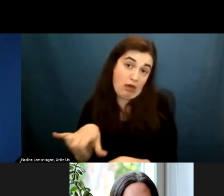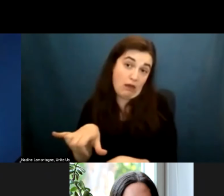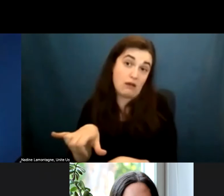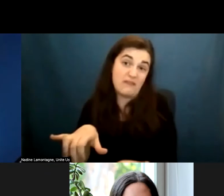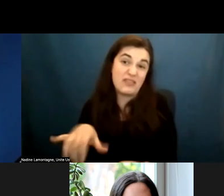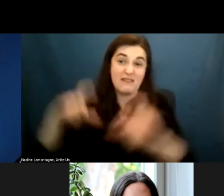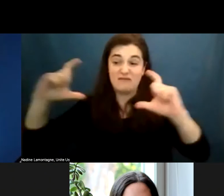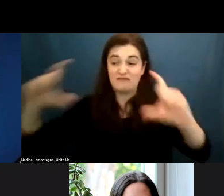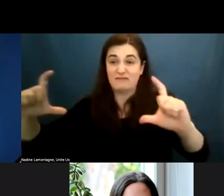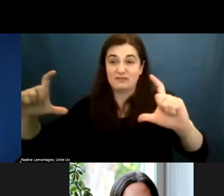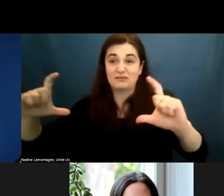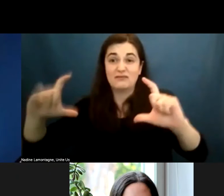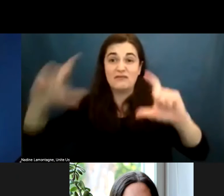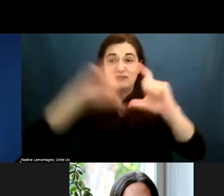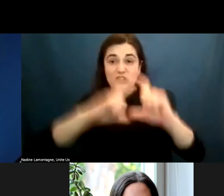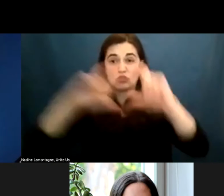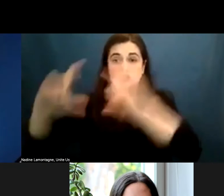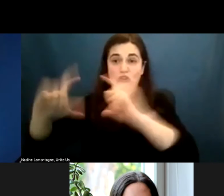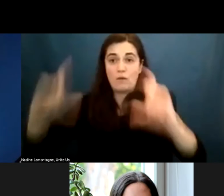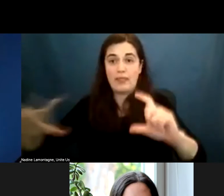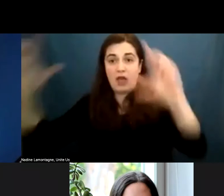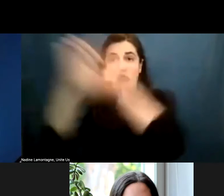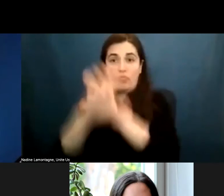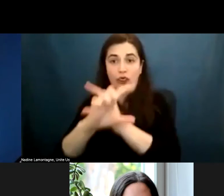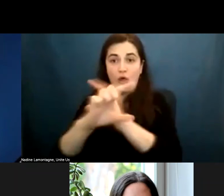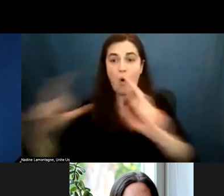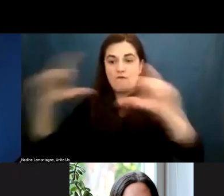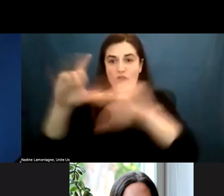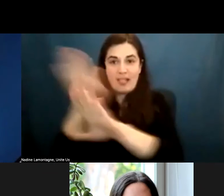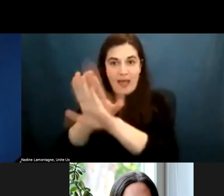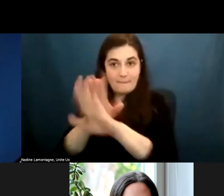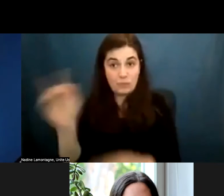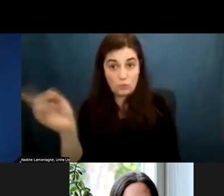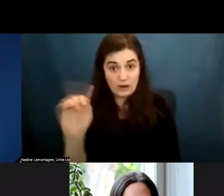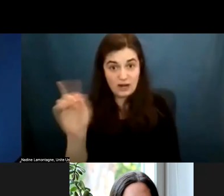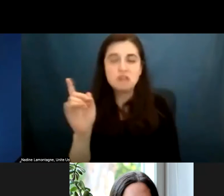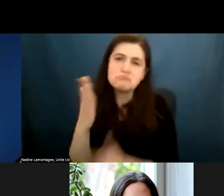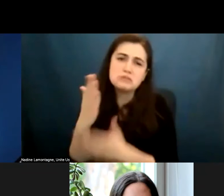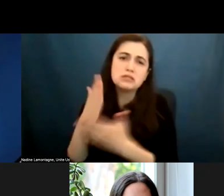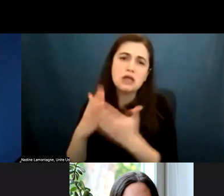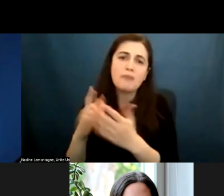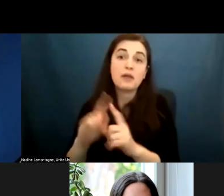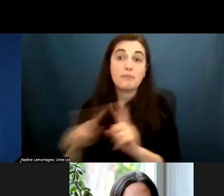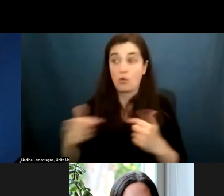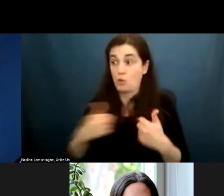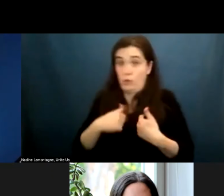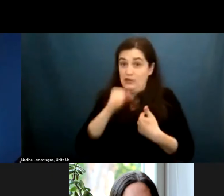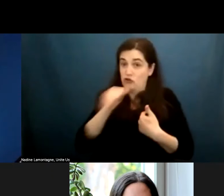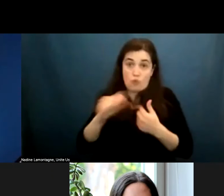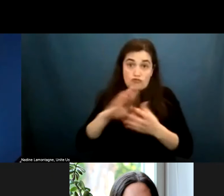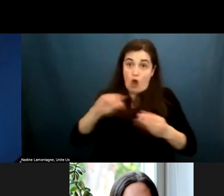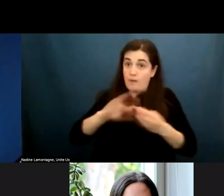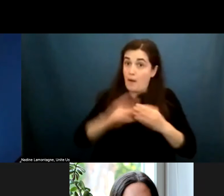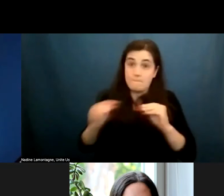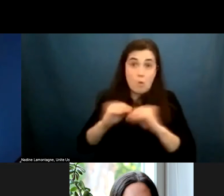diagrams intersect, but we tend not to get into anything except human vaccines. And then we also don't really get into